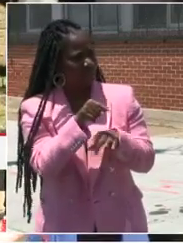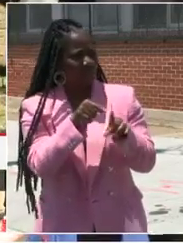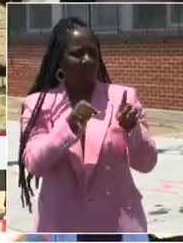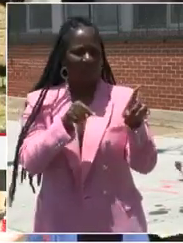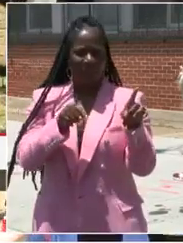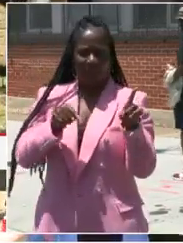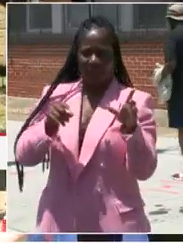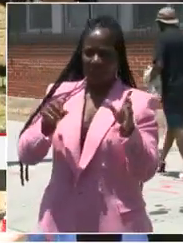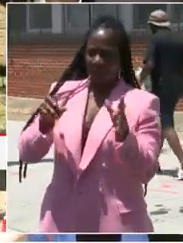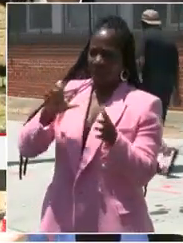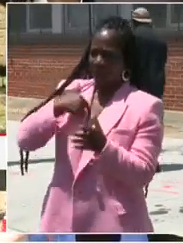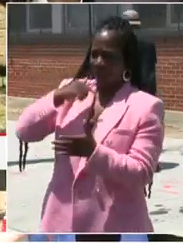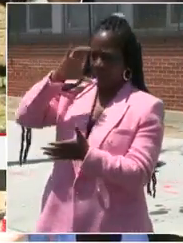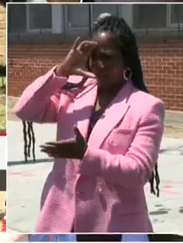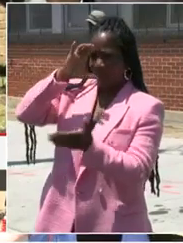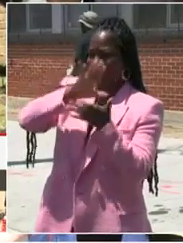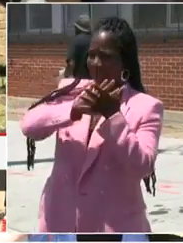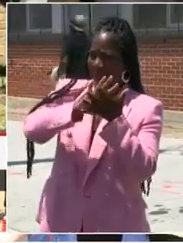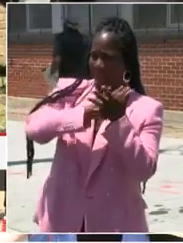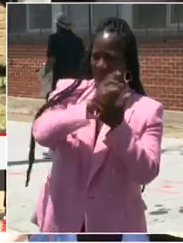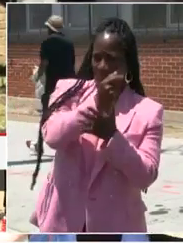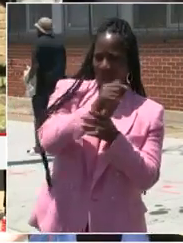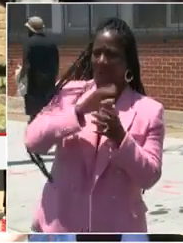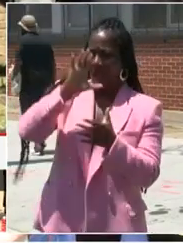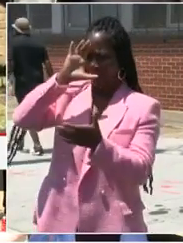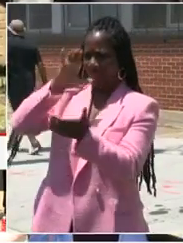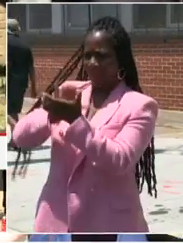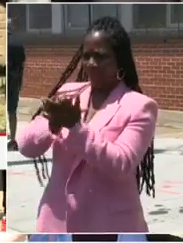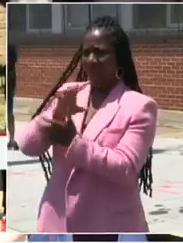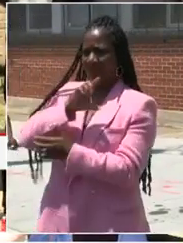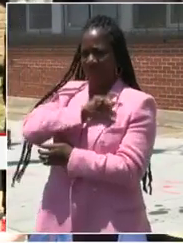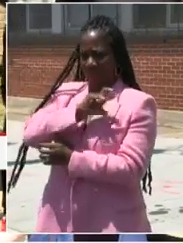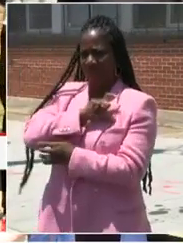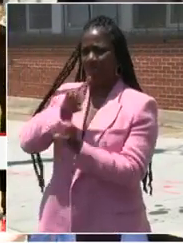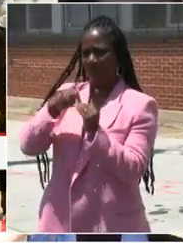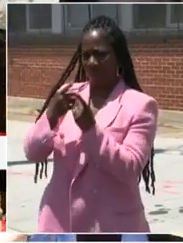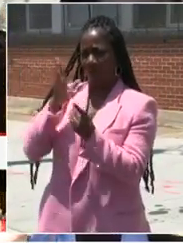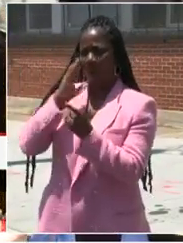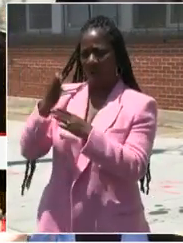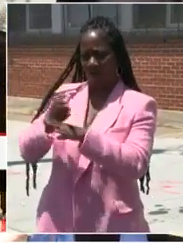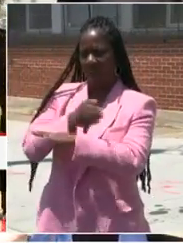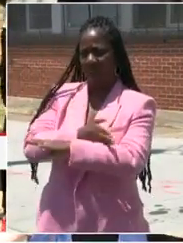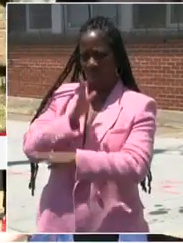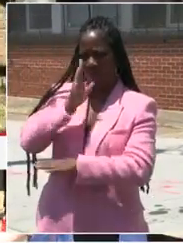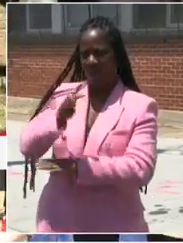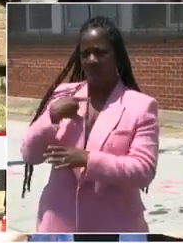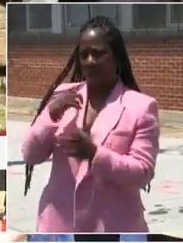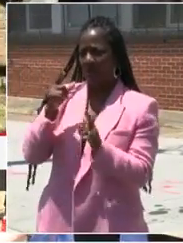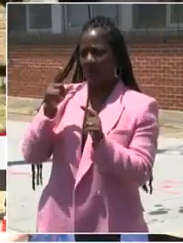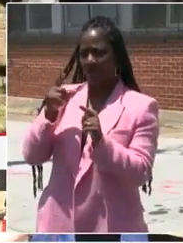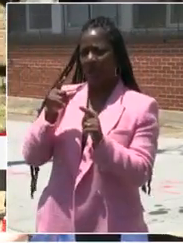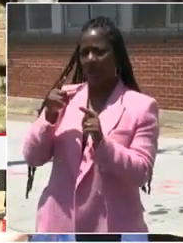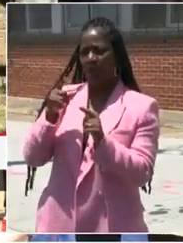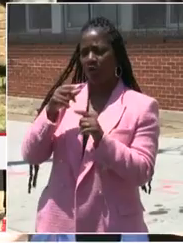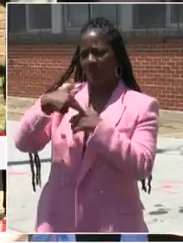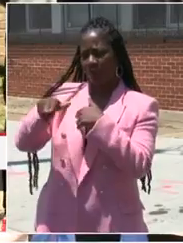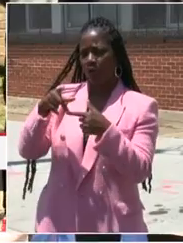I believe that the police department will have an update. So I'm going to refer you to Chief